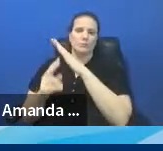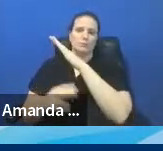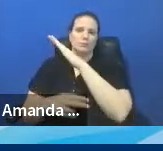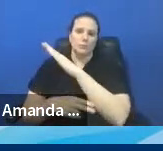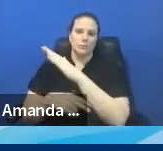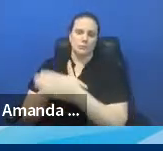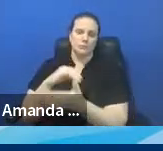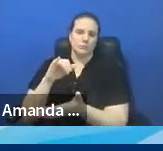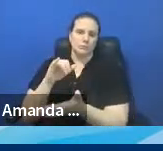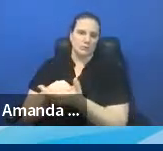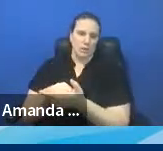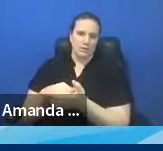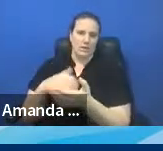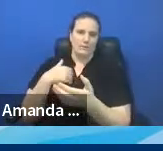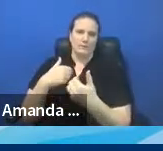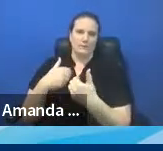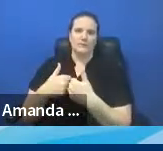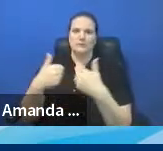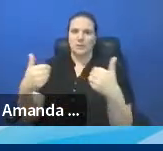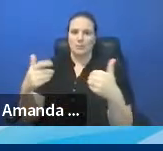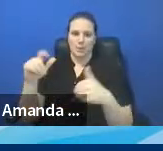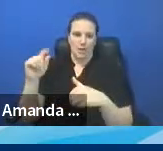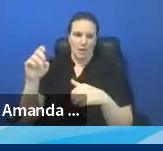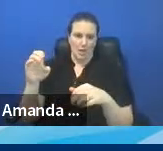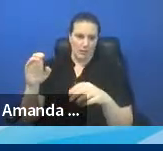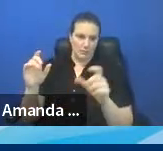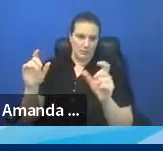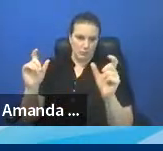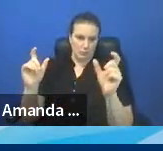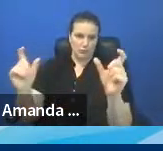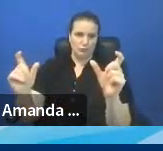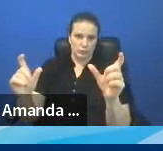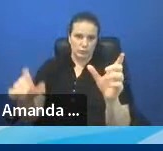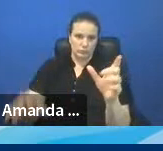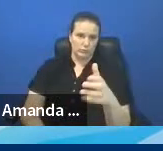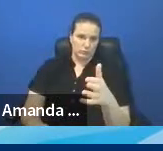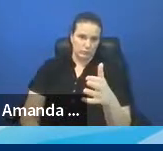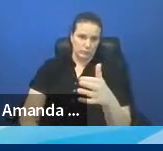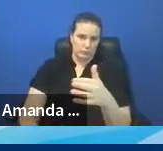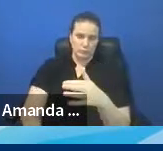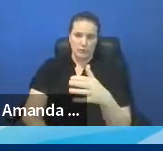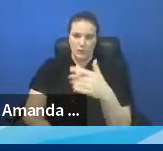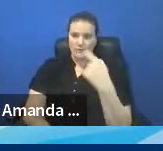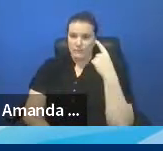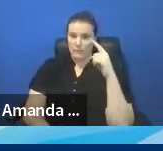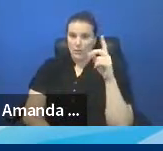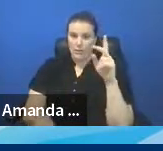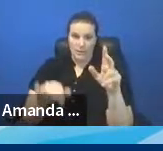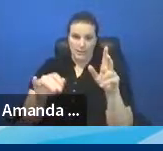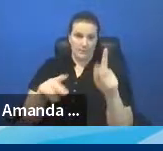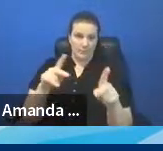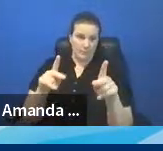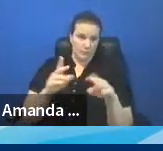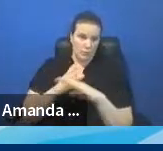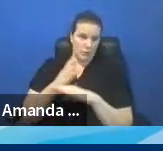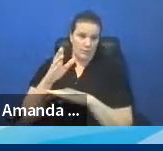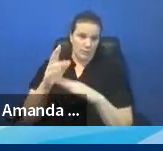be, separate lanes and separated lanes, et cetera, for those people to get across the